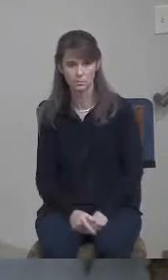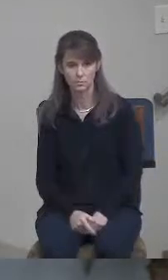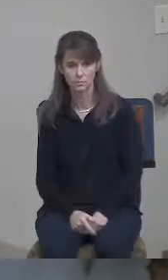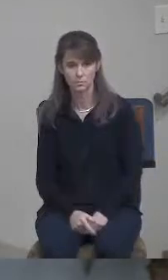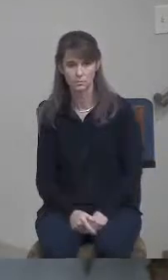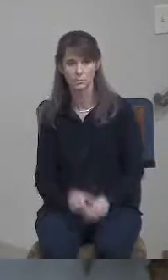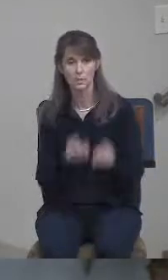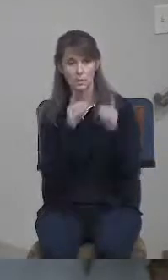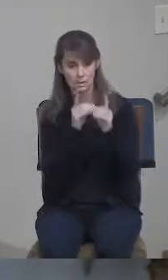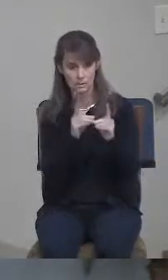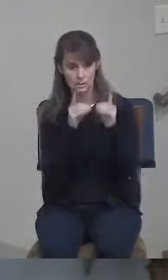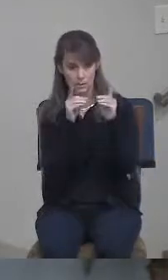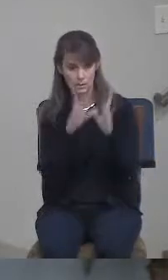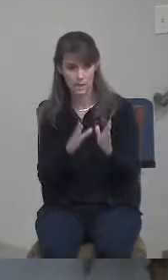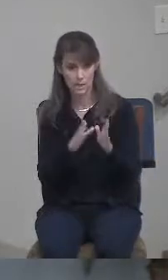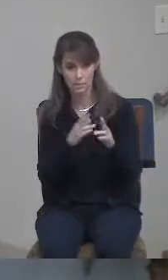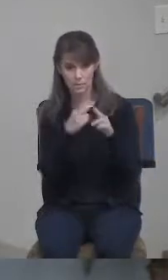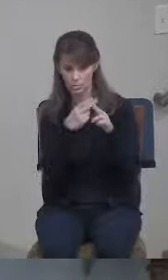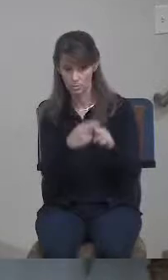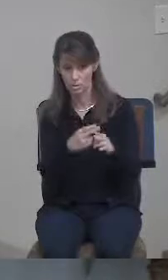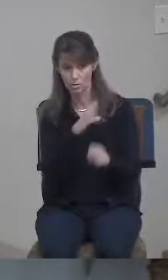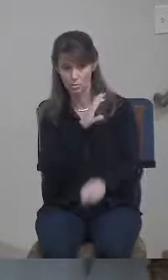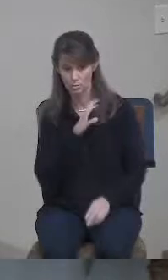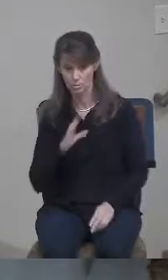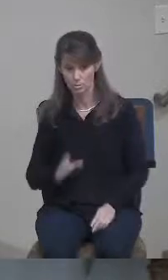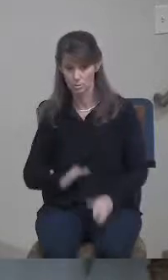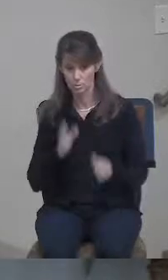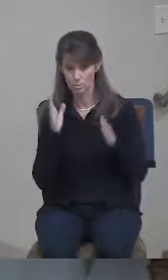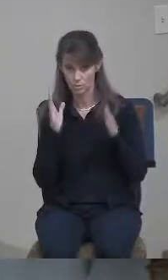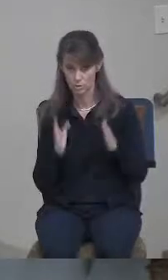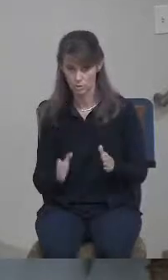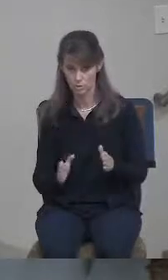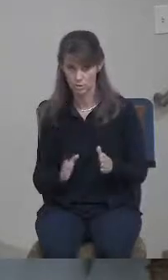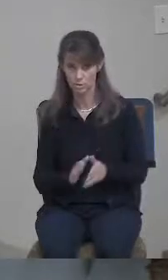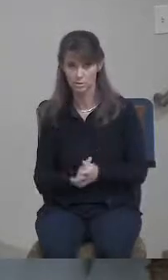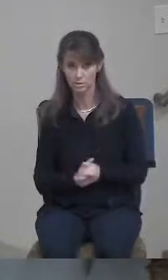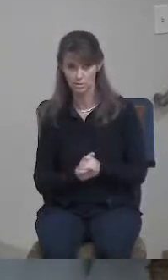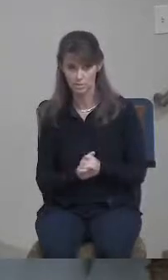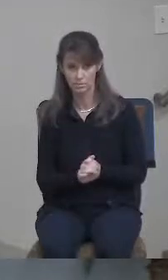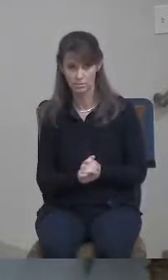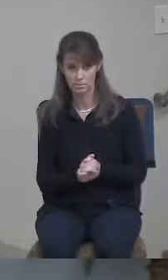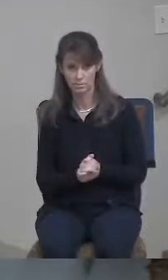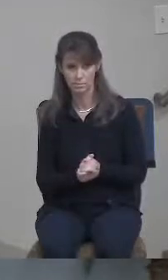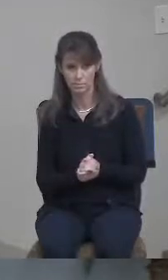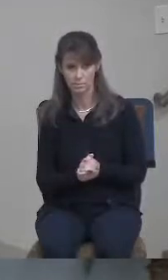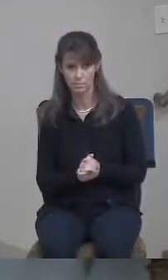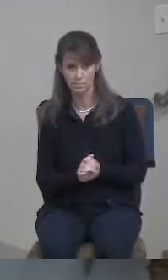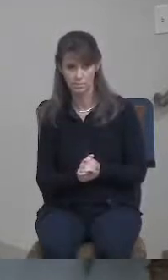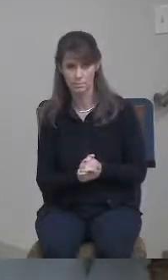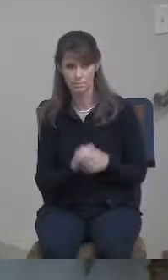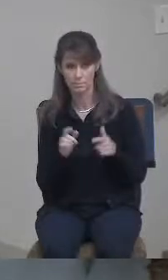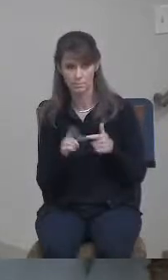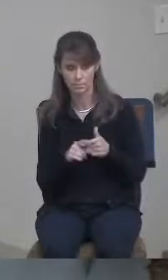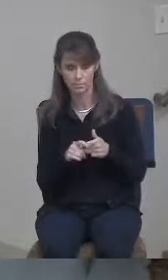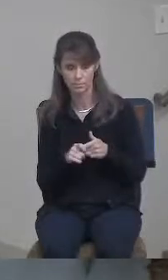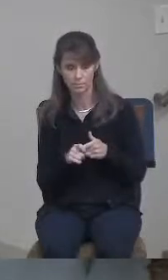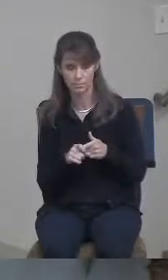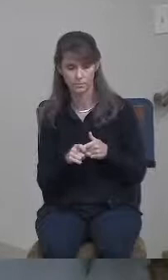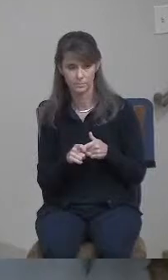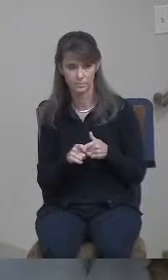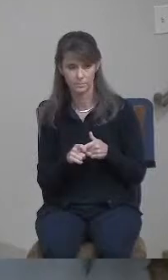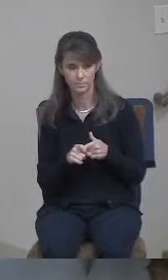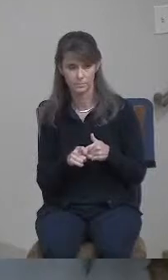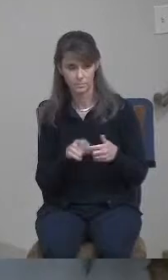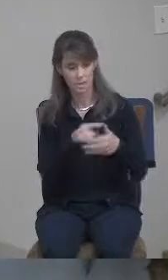called Christians, and I move henceforth that follows Christ be called Christians simply. But the